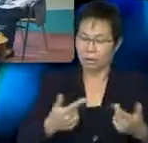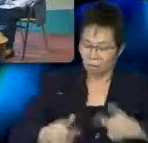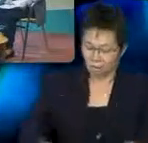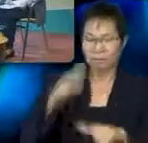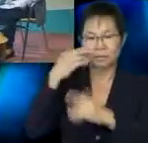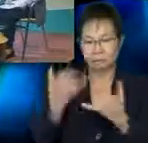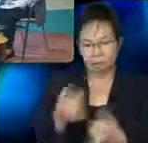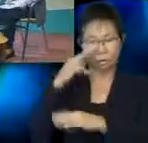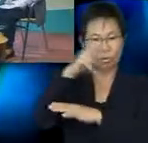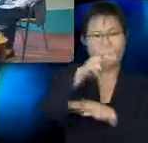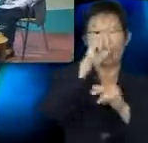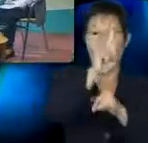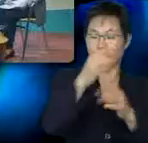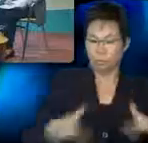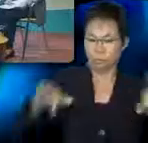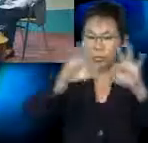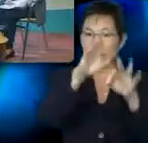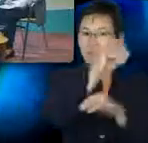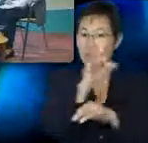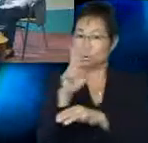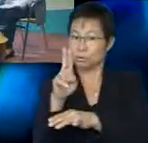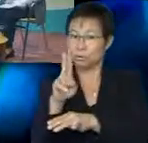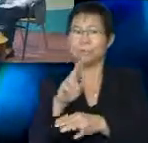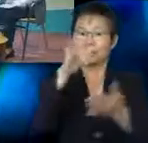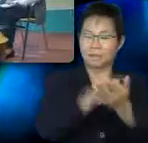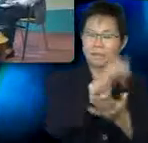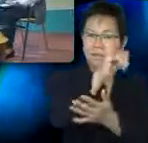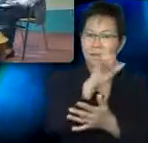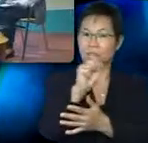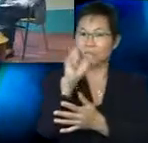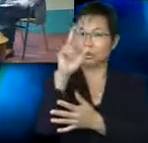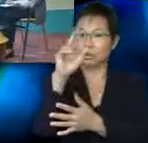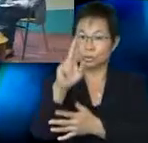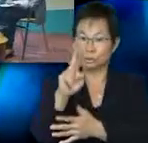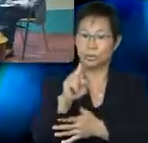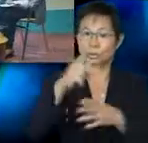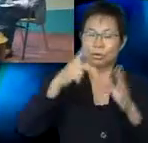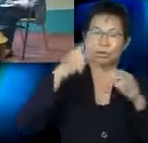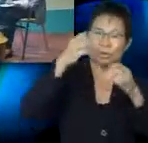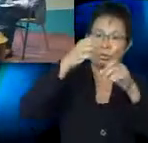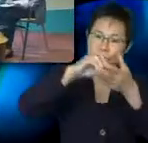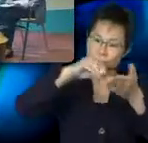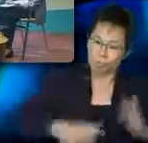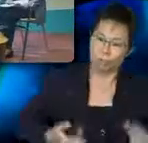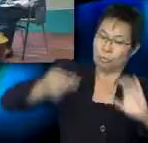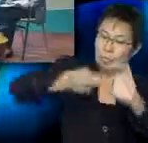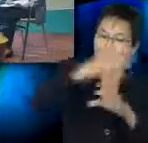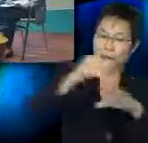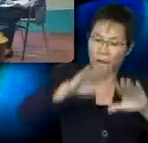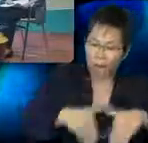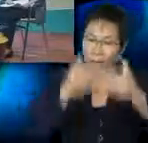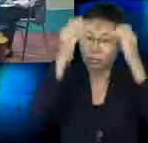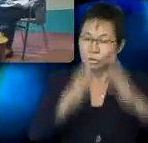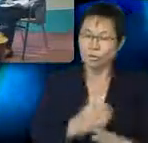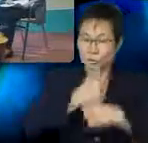look at one important issue, and that is the issue of student participation and how teachers